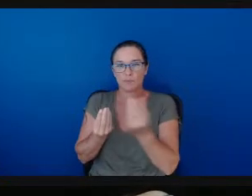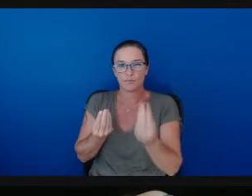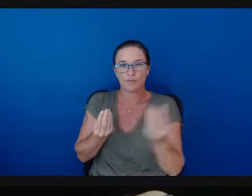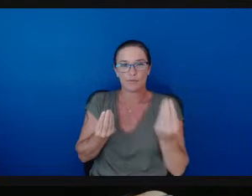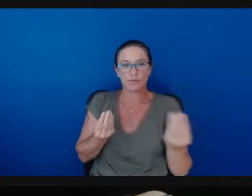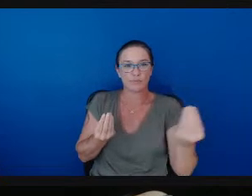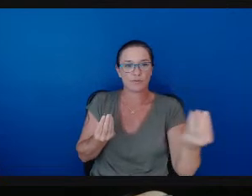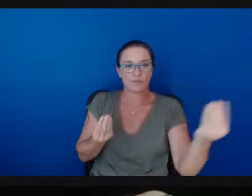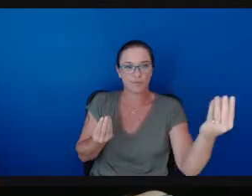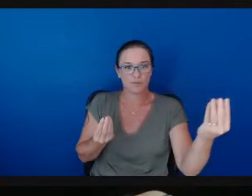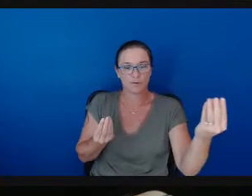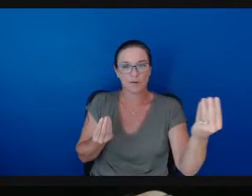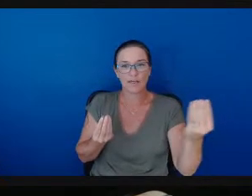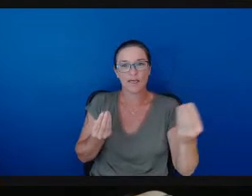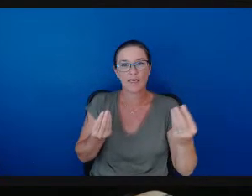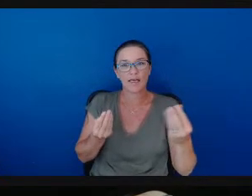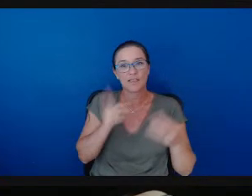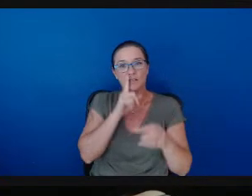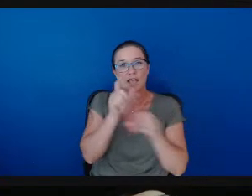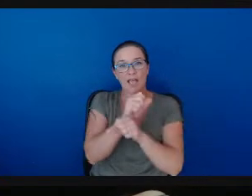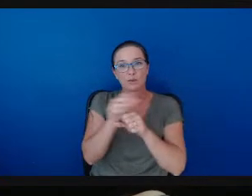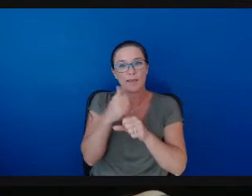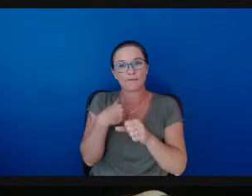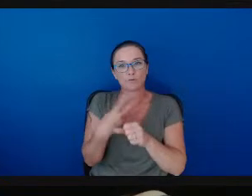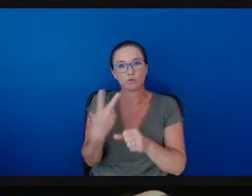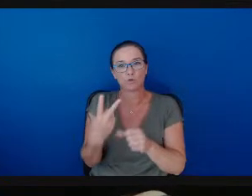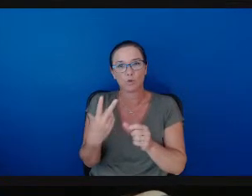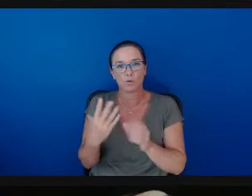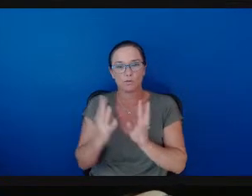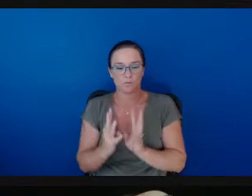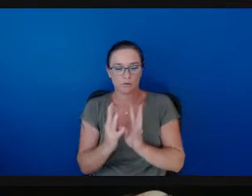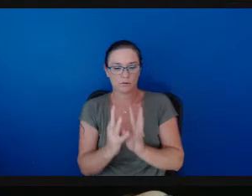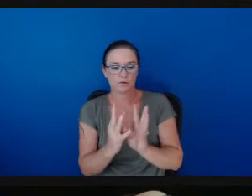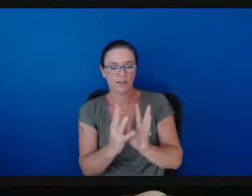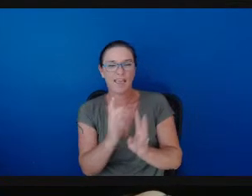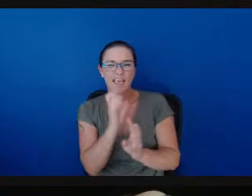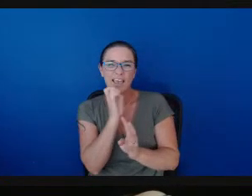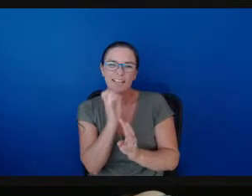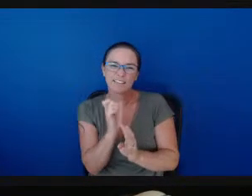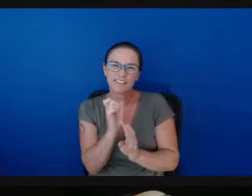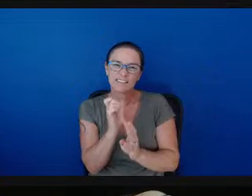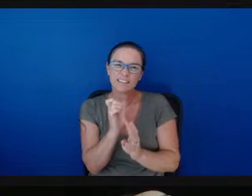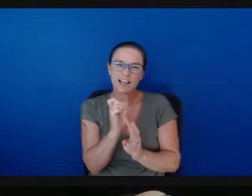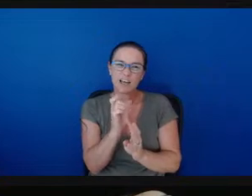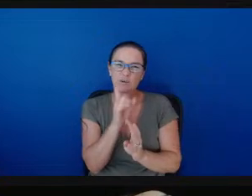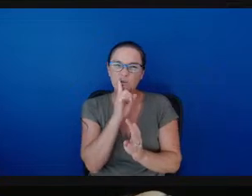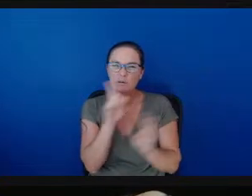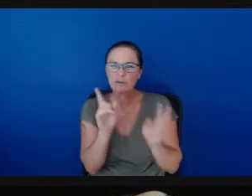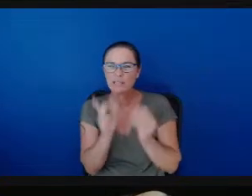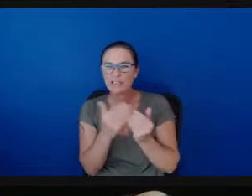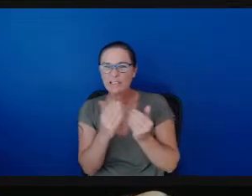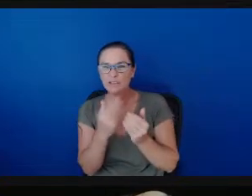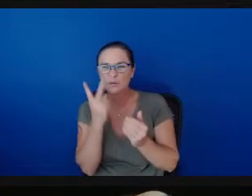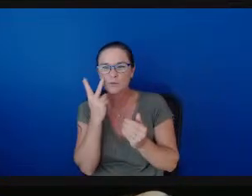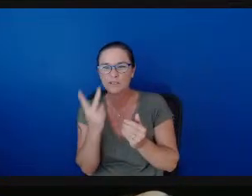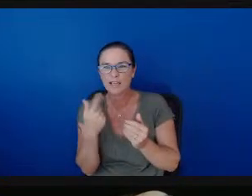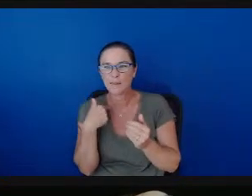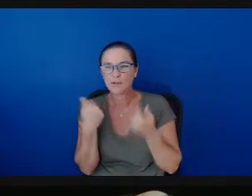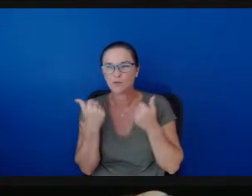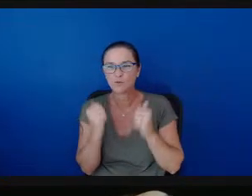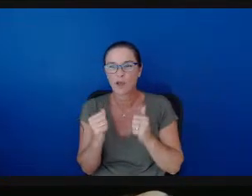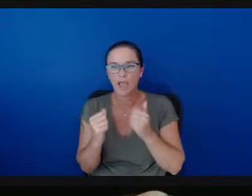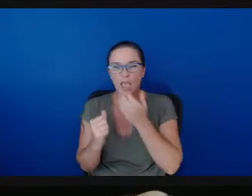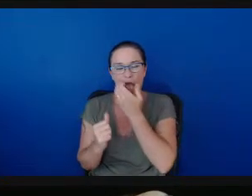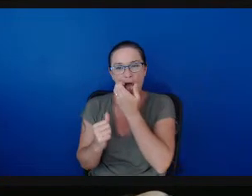actually a double line of fissures here, and it's not as easy to show unless I draw it for you. So I'll try to do that here.